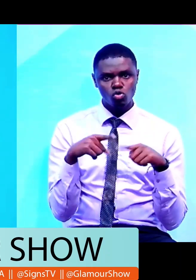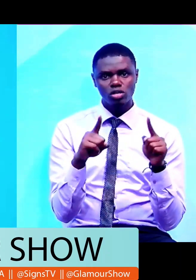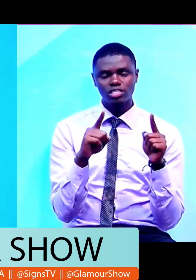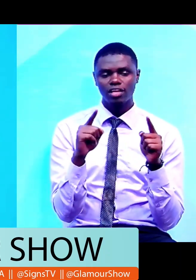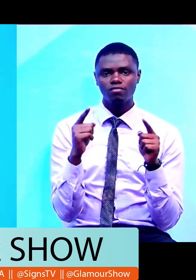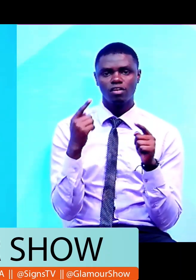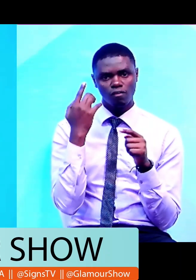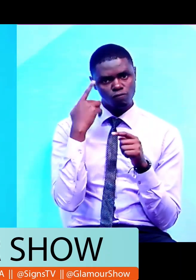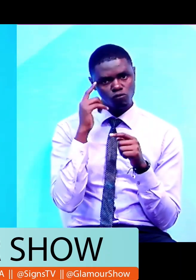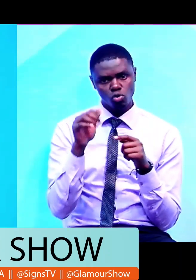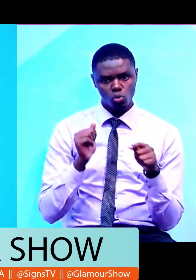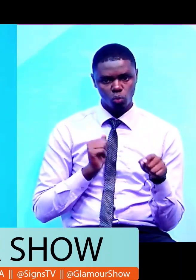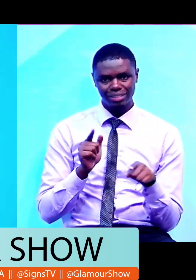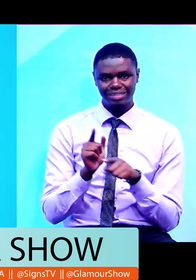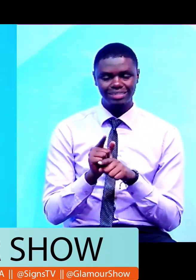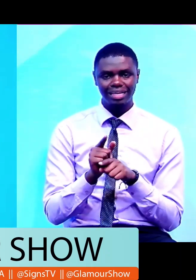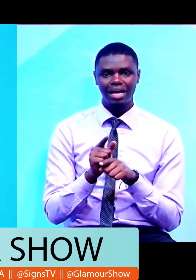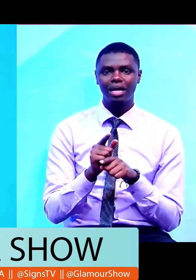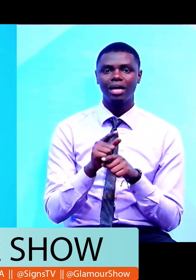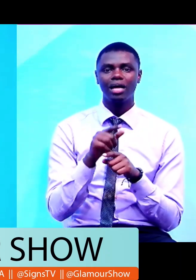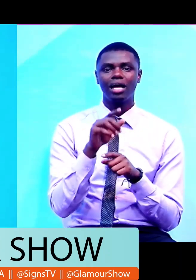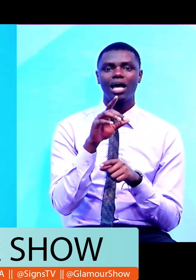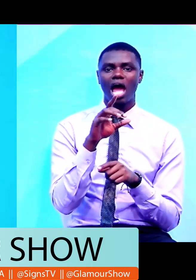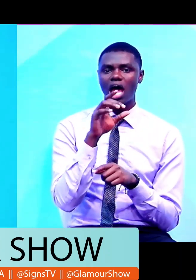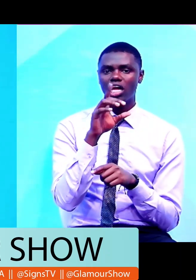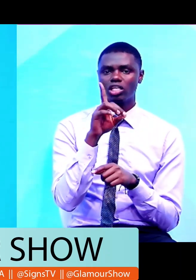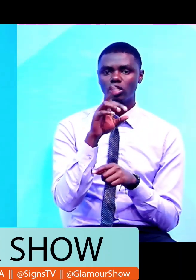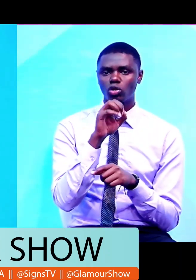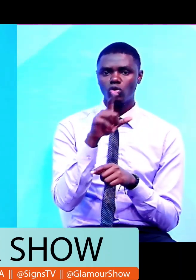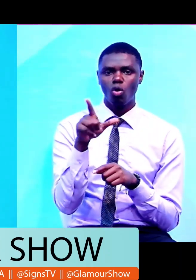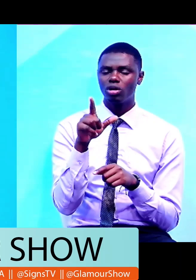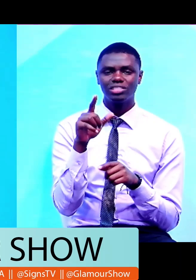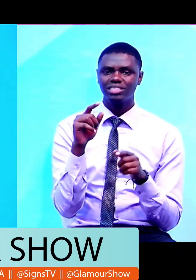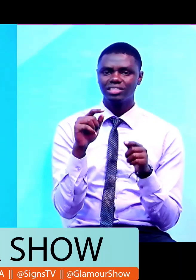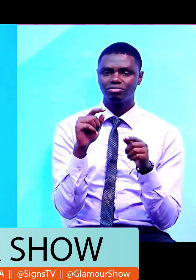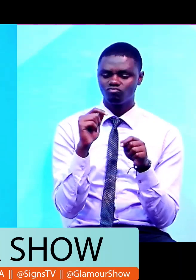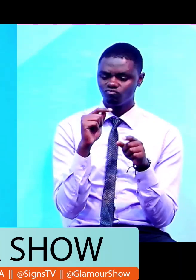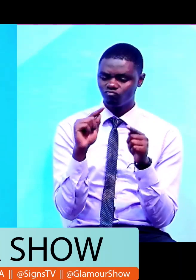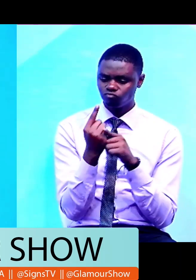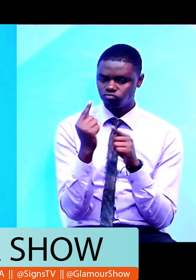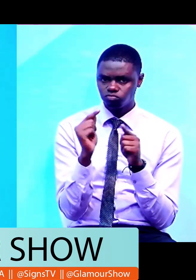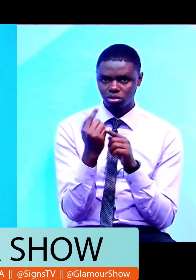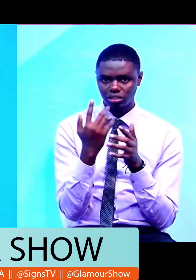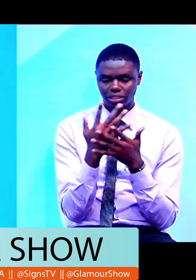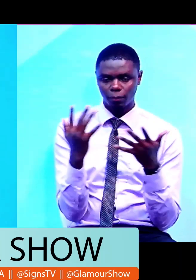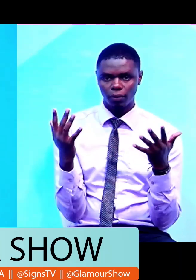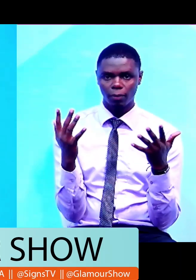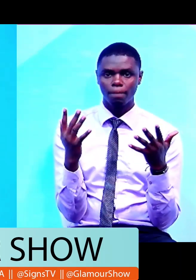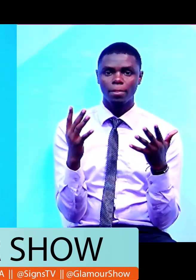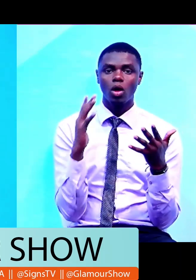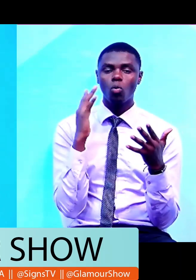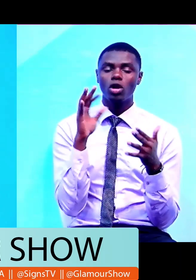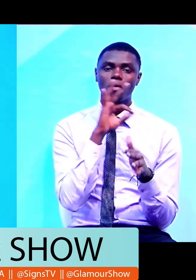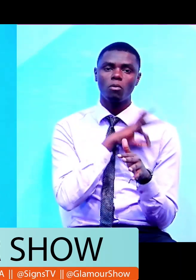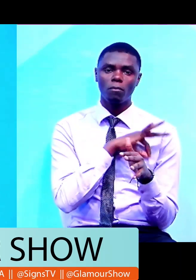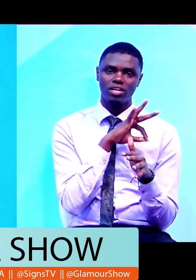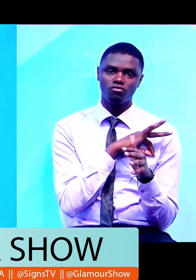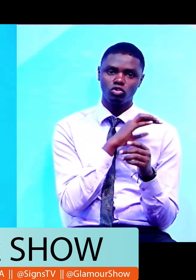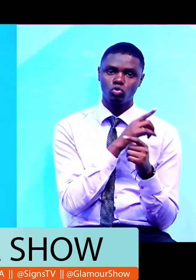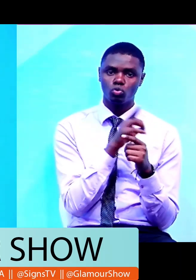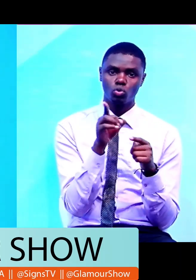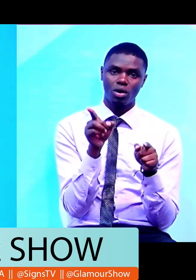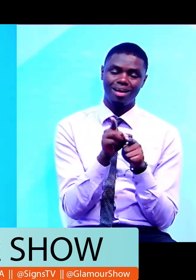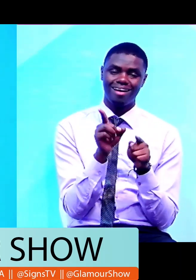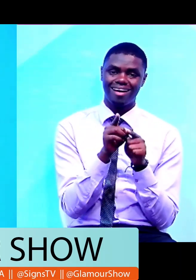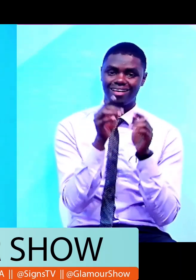your sisters' dolls. Just make something with your hands. It will be more beneficial to you as